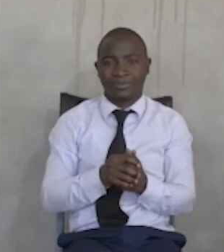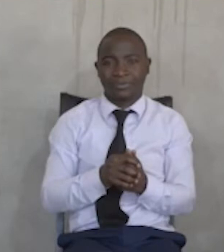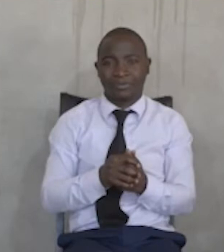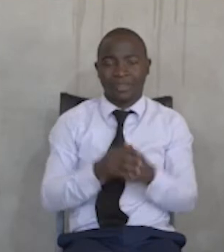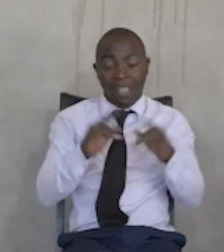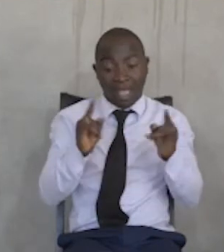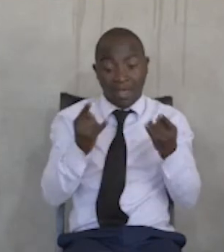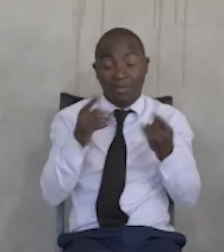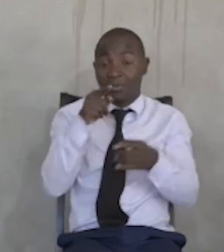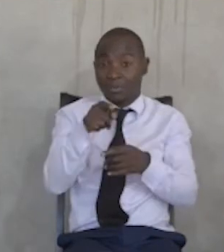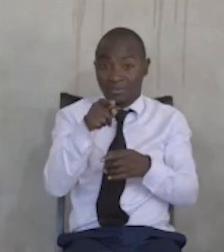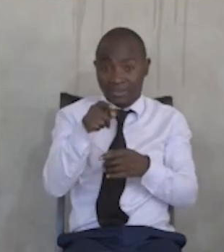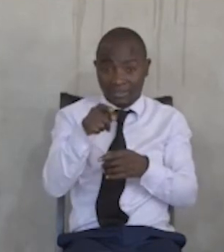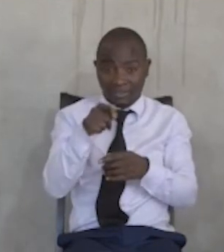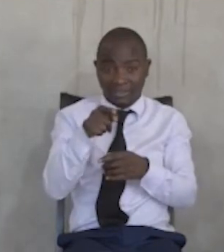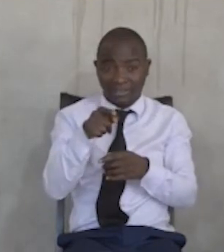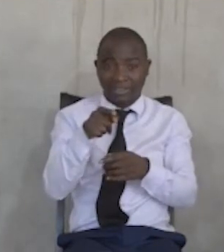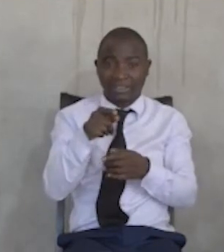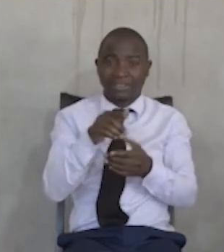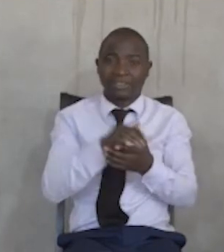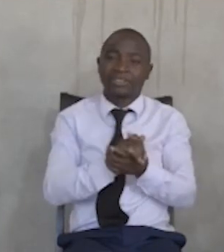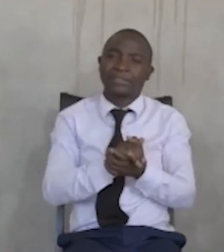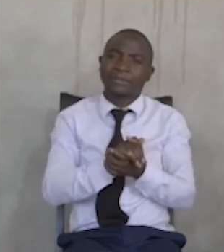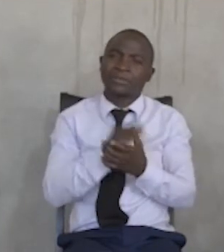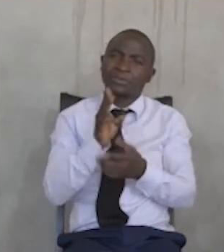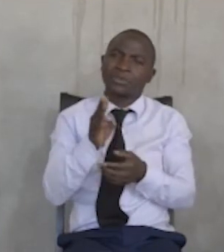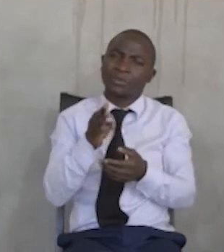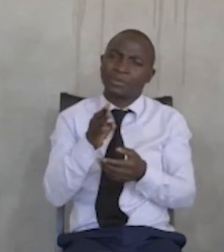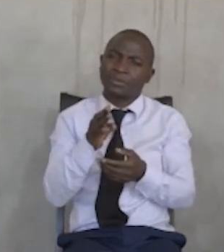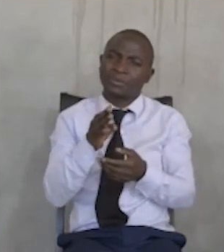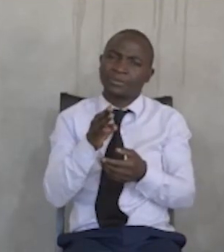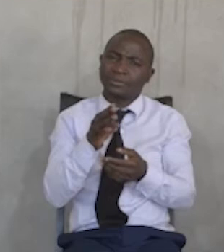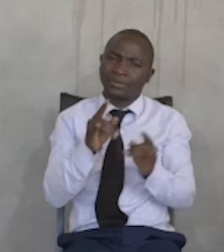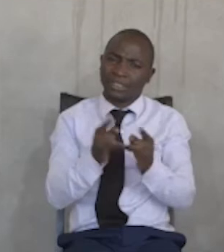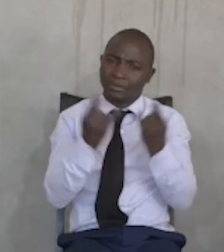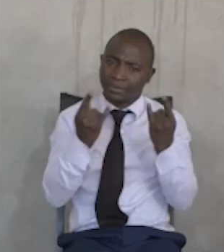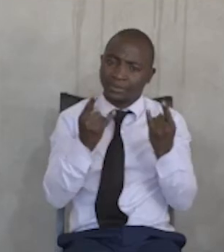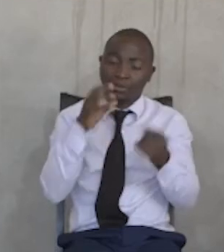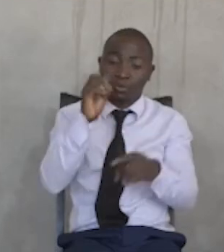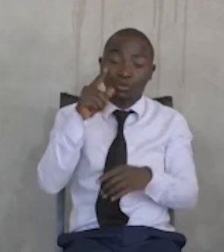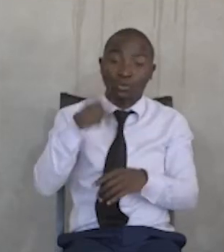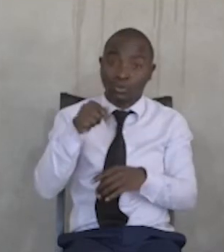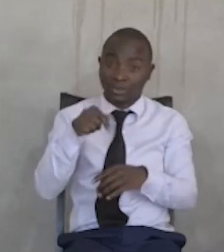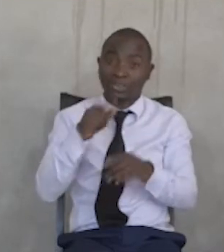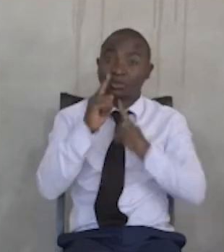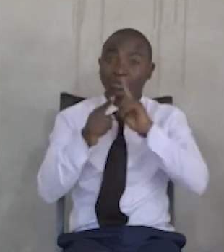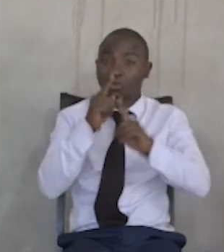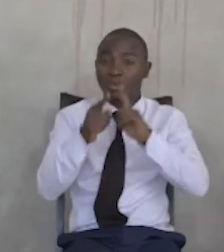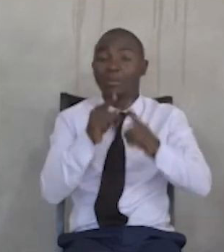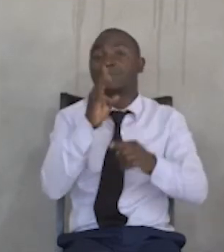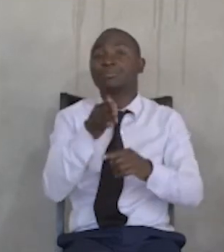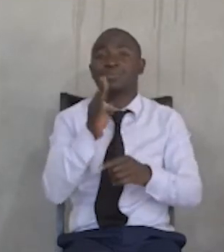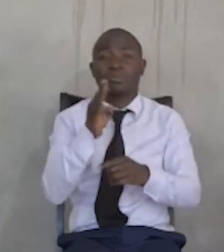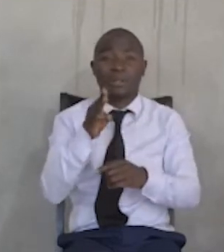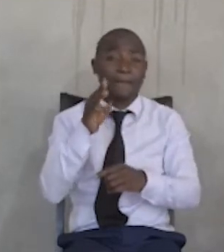these conditions are approached. So I'm going to discuss what we call genetic sensorineural hearing loss. So